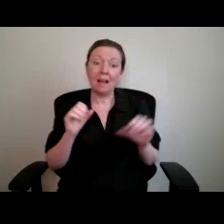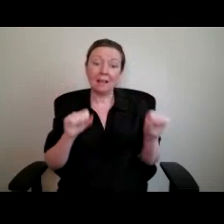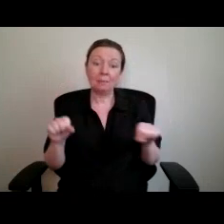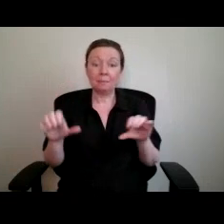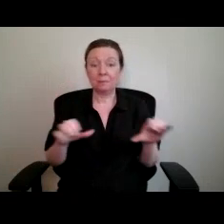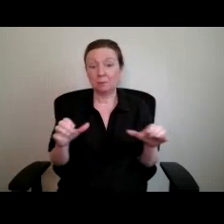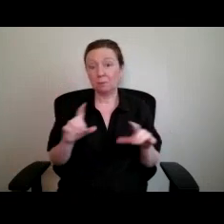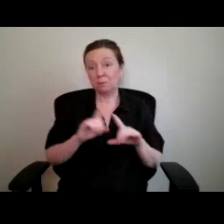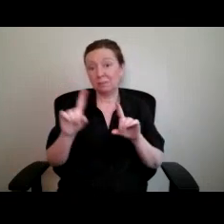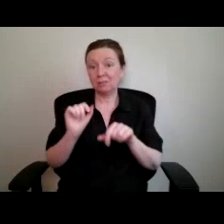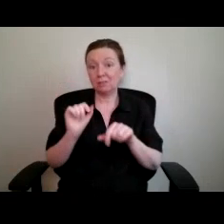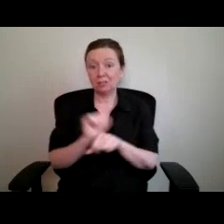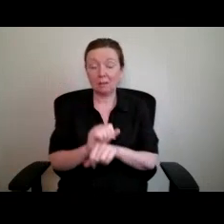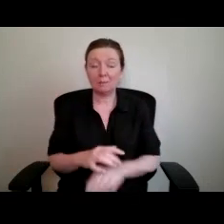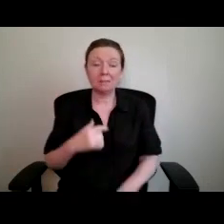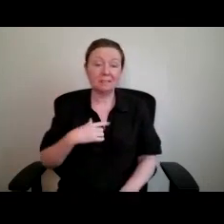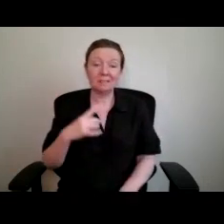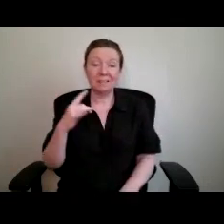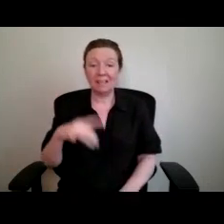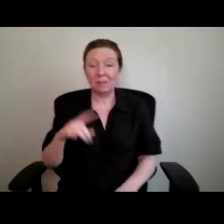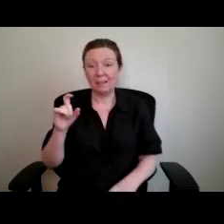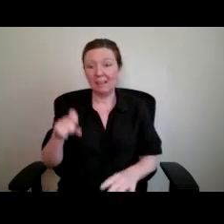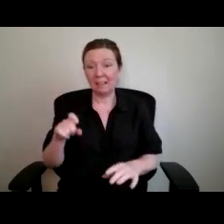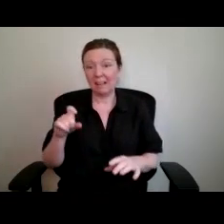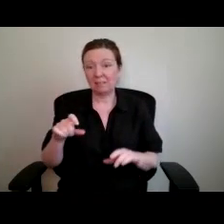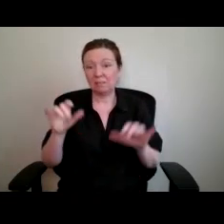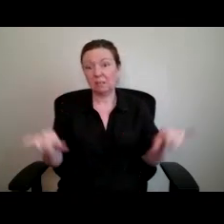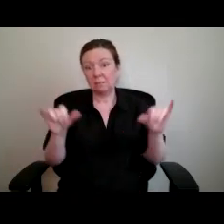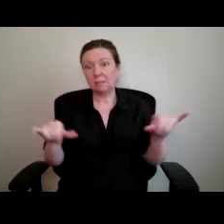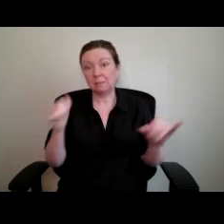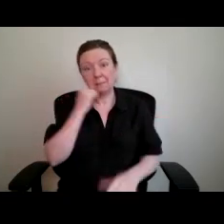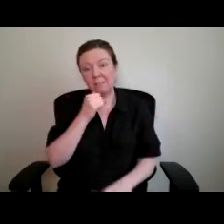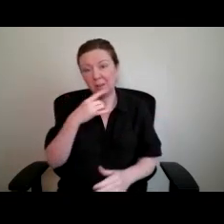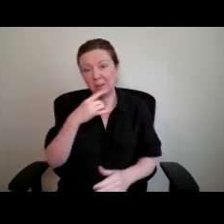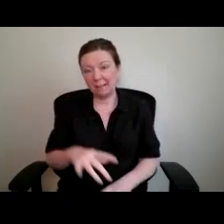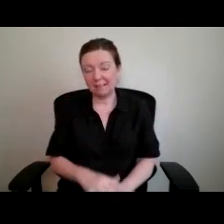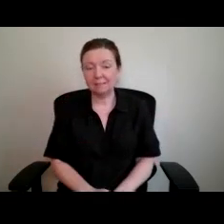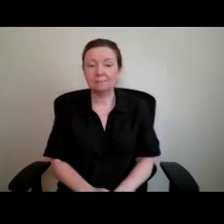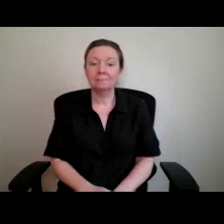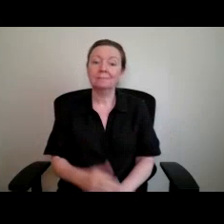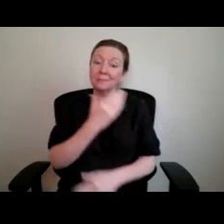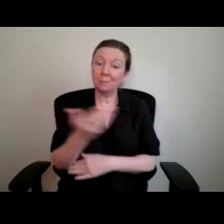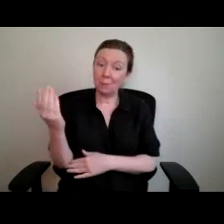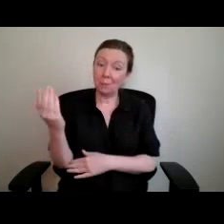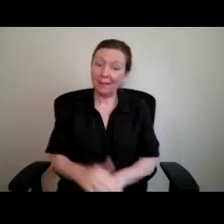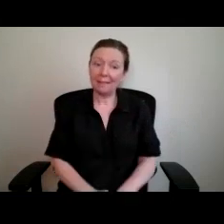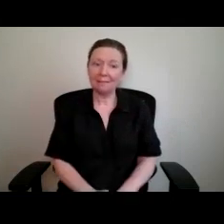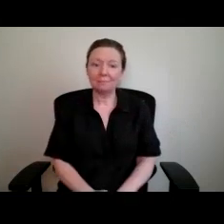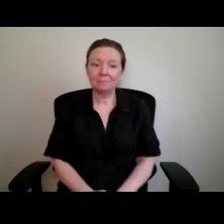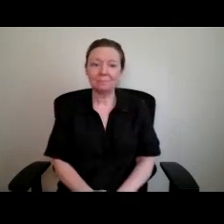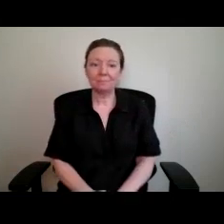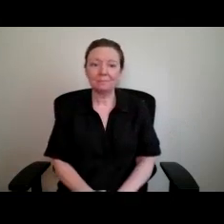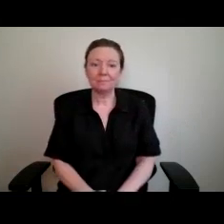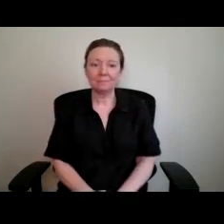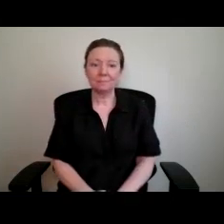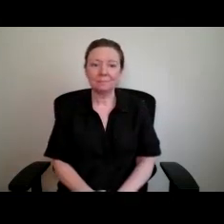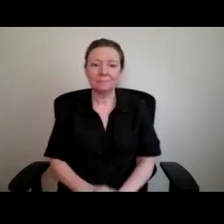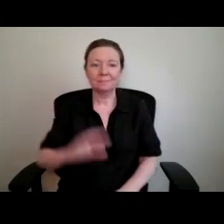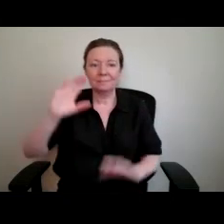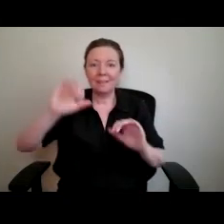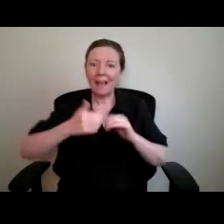different jobs. Like, I don't like having to do the same thing every day. Good morning. How are